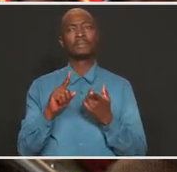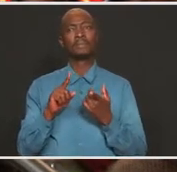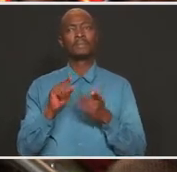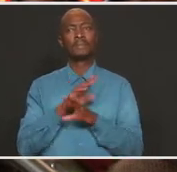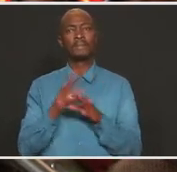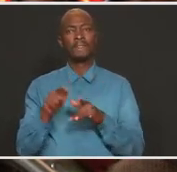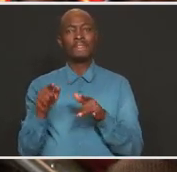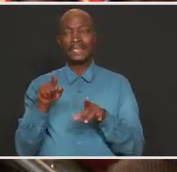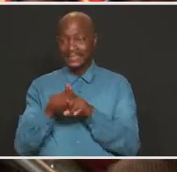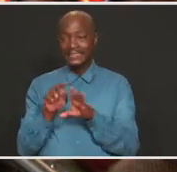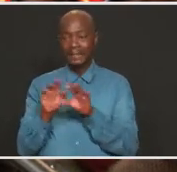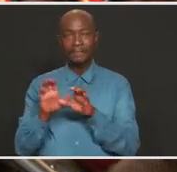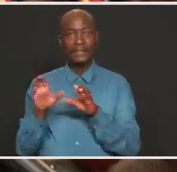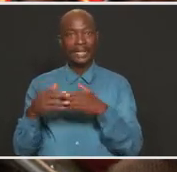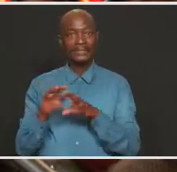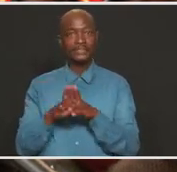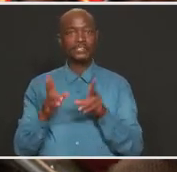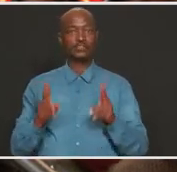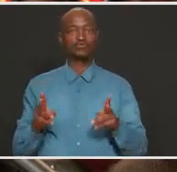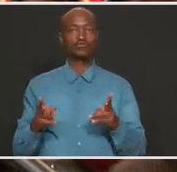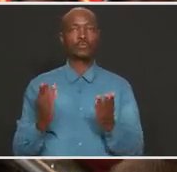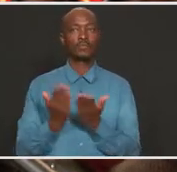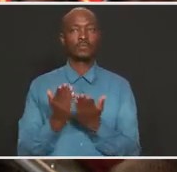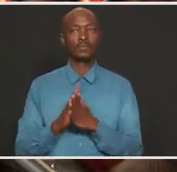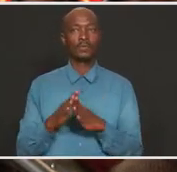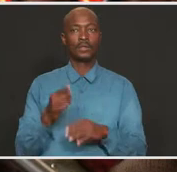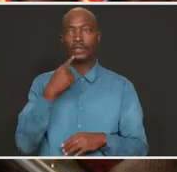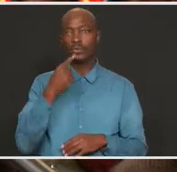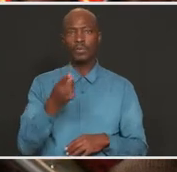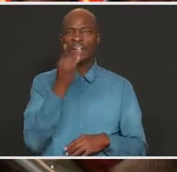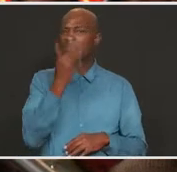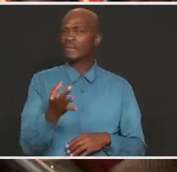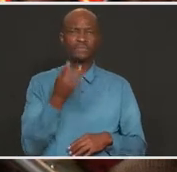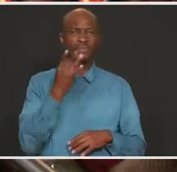normal school s